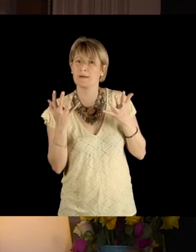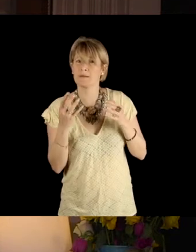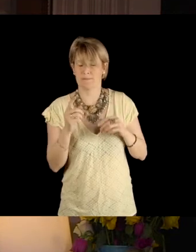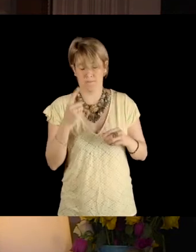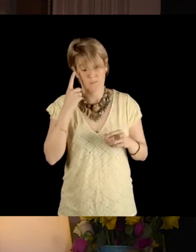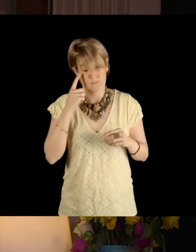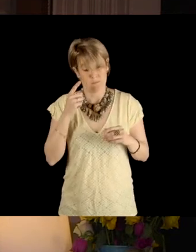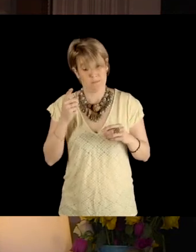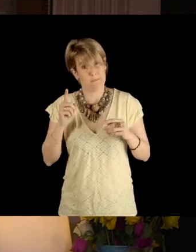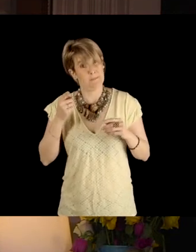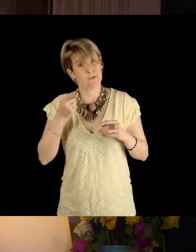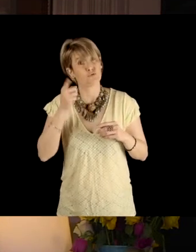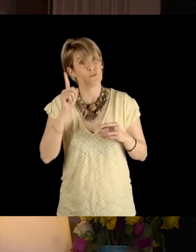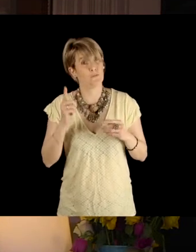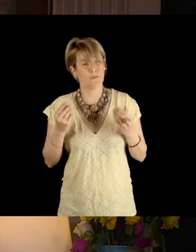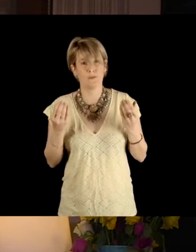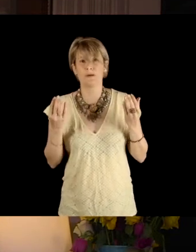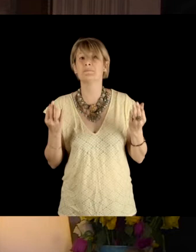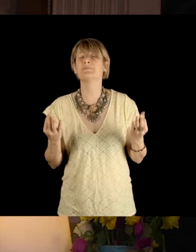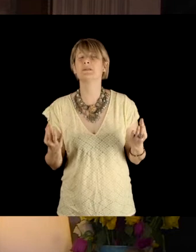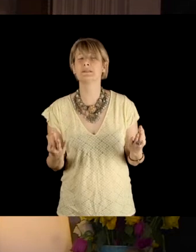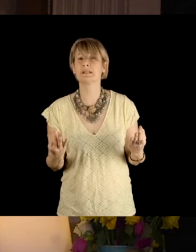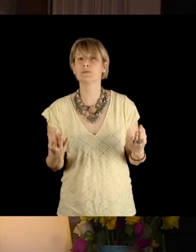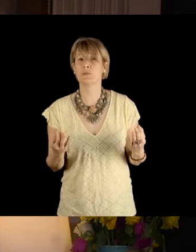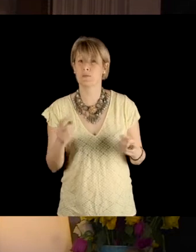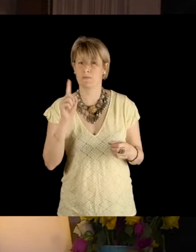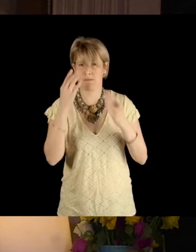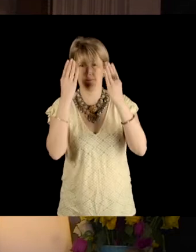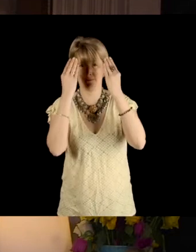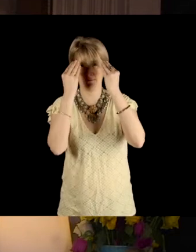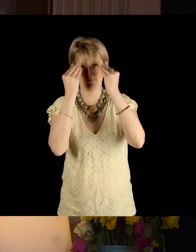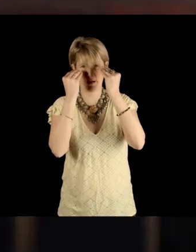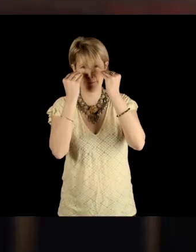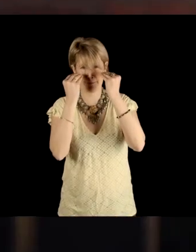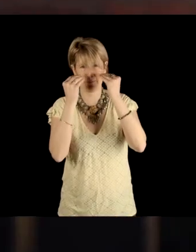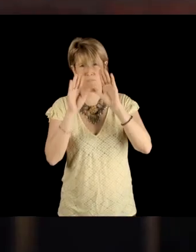and passing through the entire system, entire body,